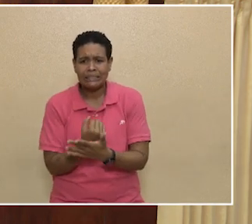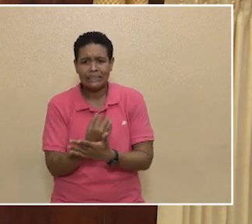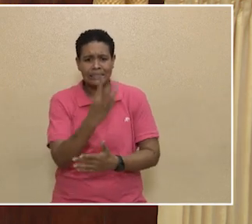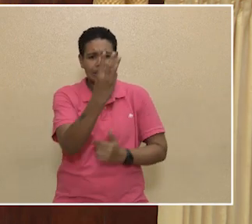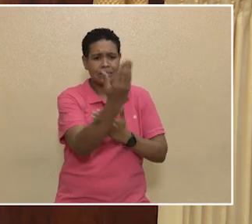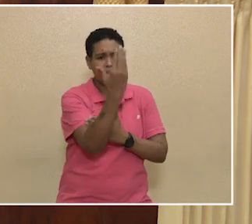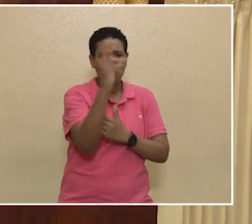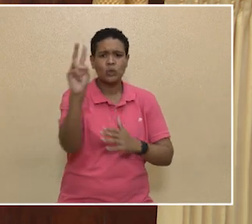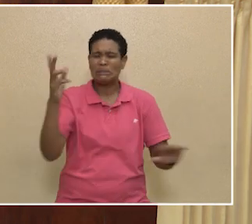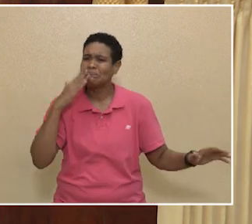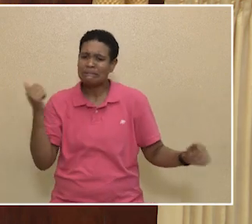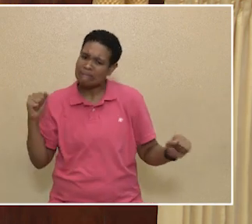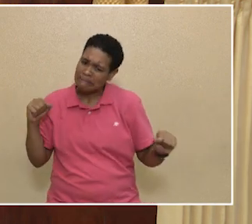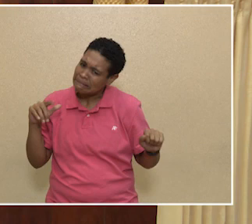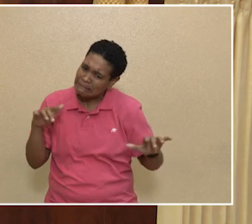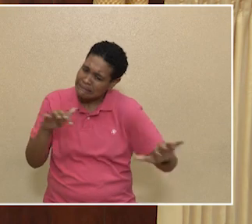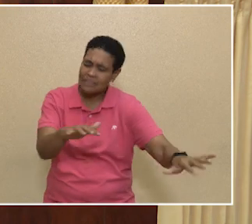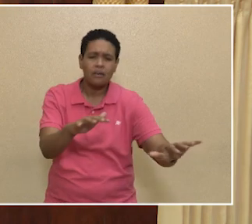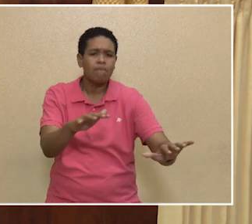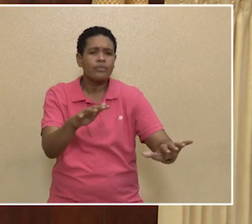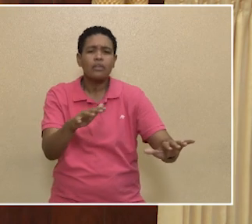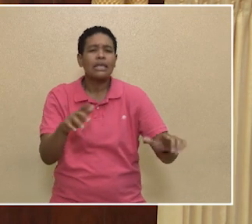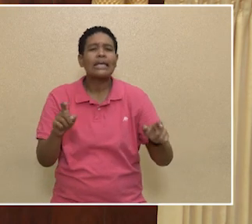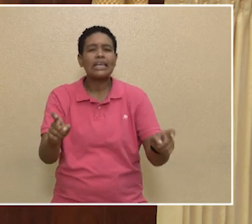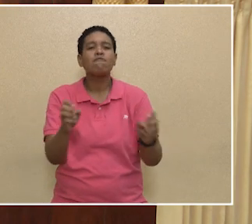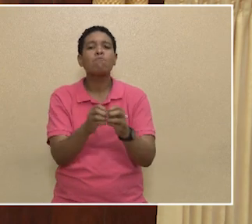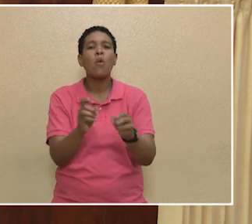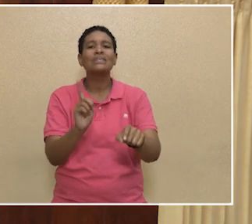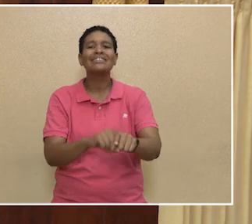before closing at 6 and therefore having